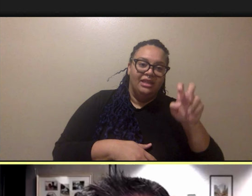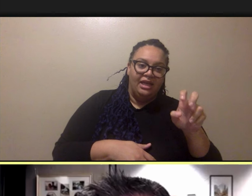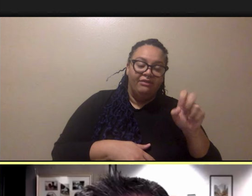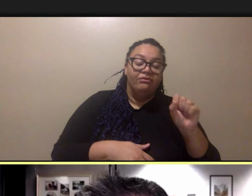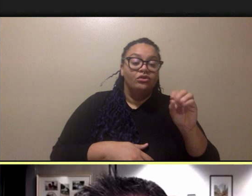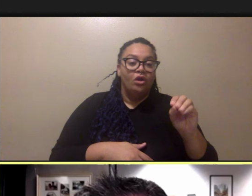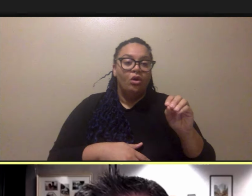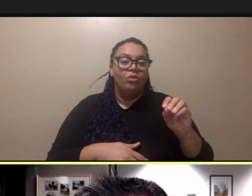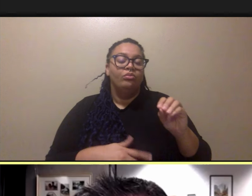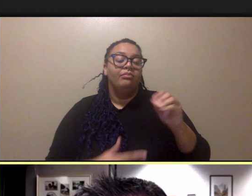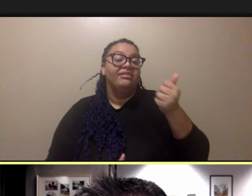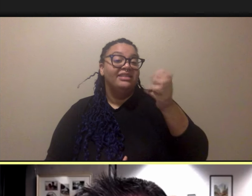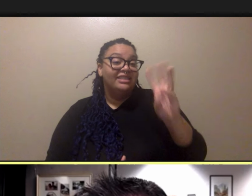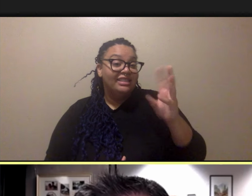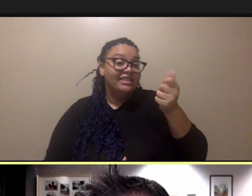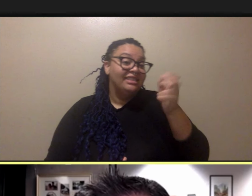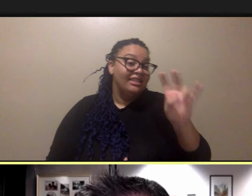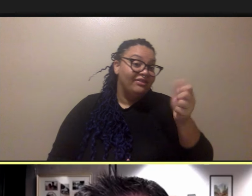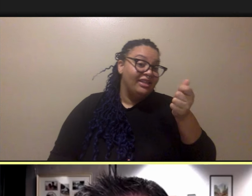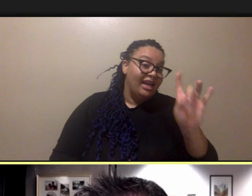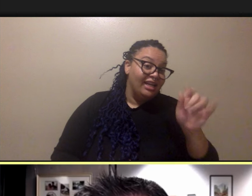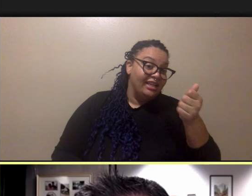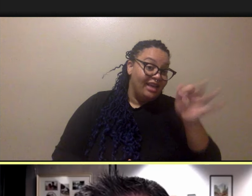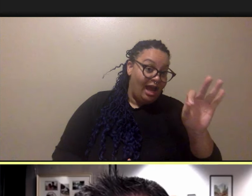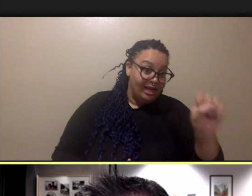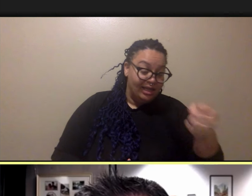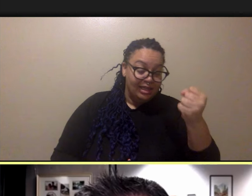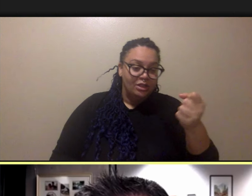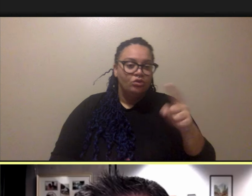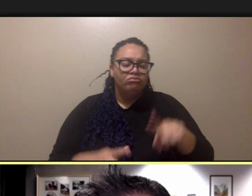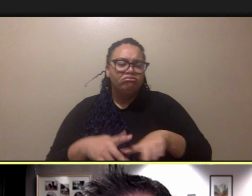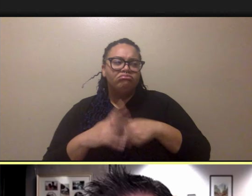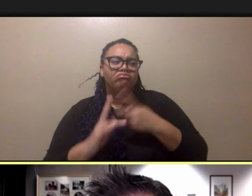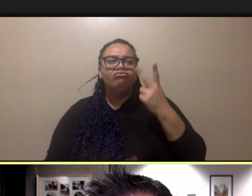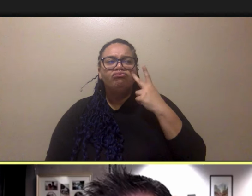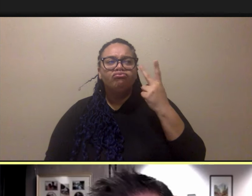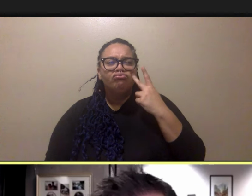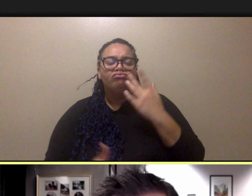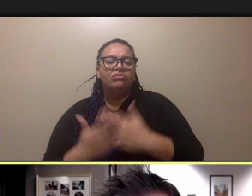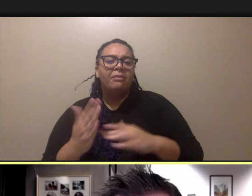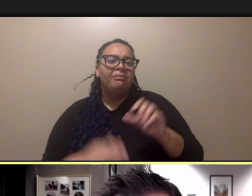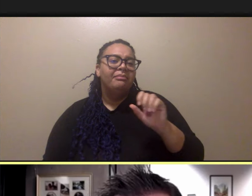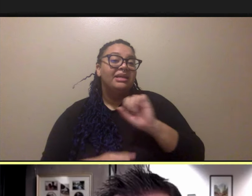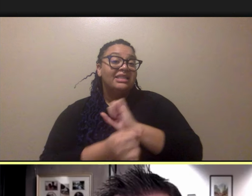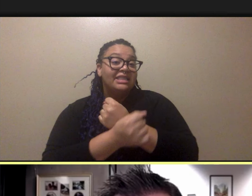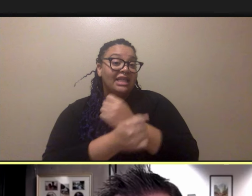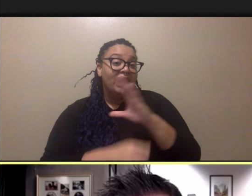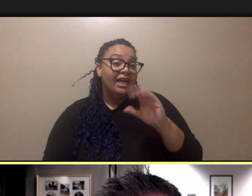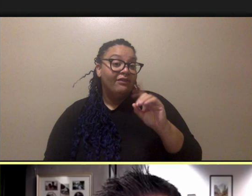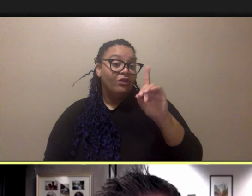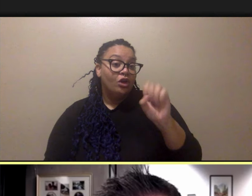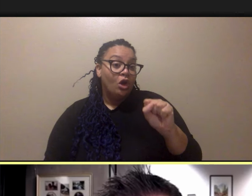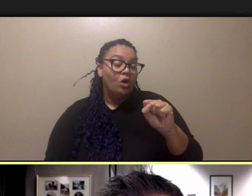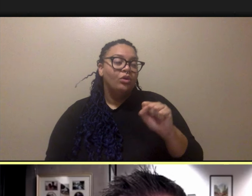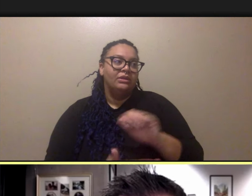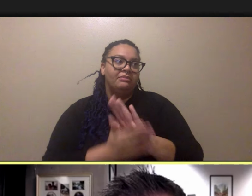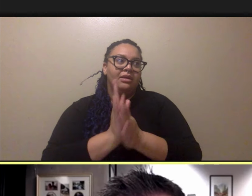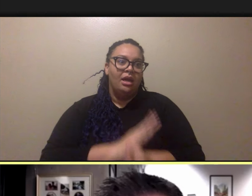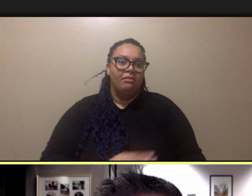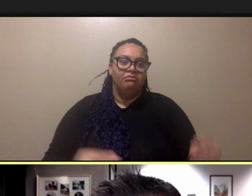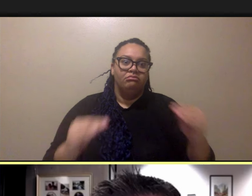the 1670s, 80s, and 90s, you start to see slave codes become a little bit more sophisticated.